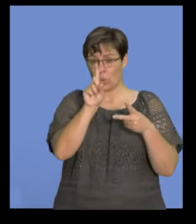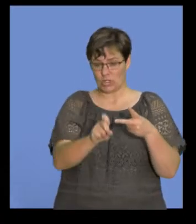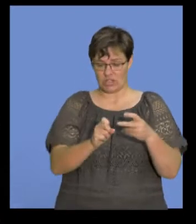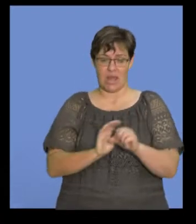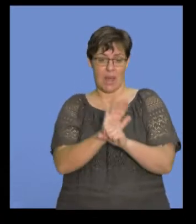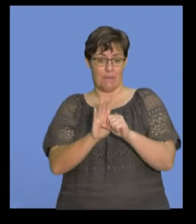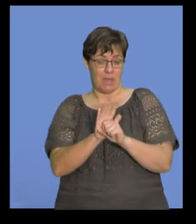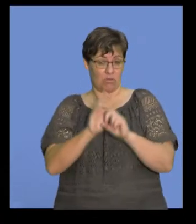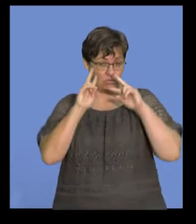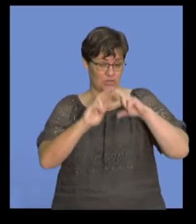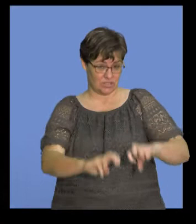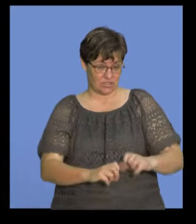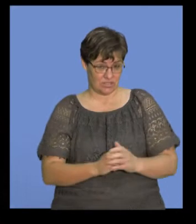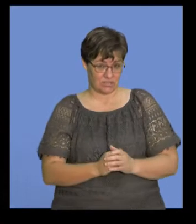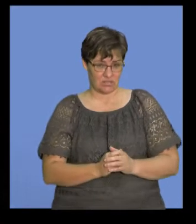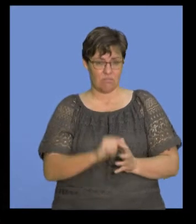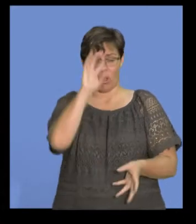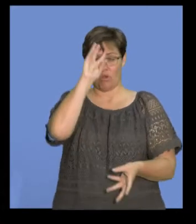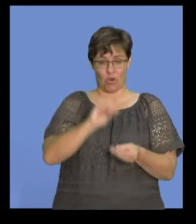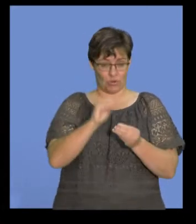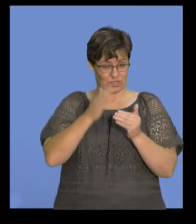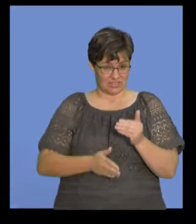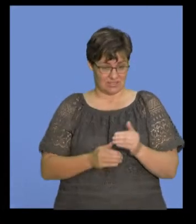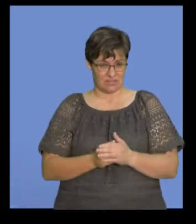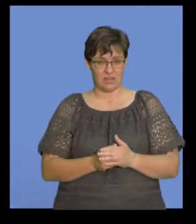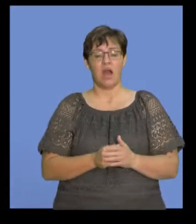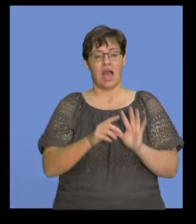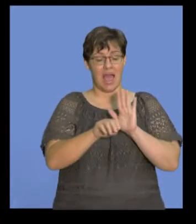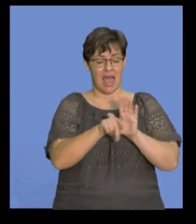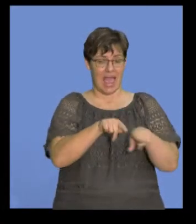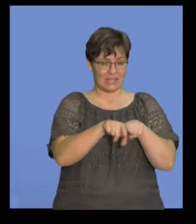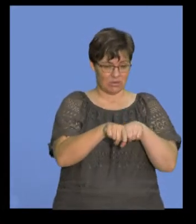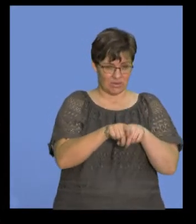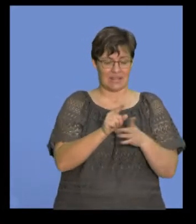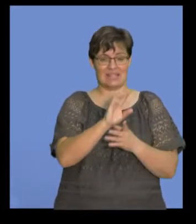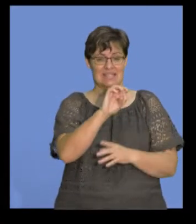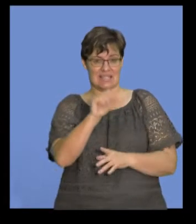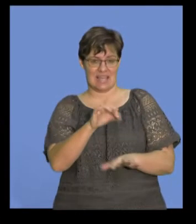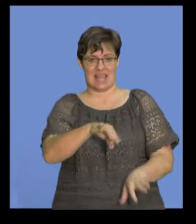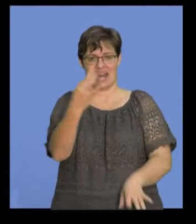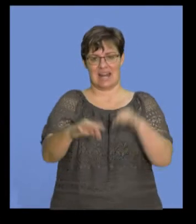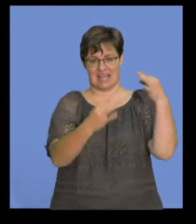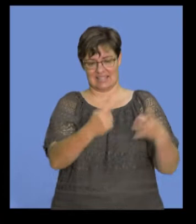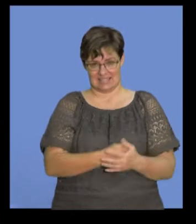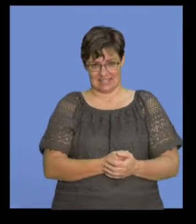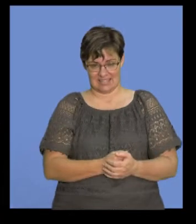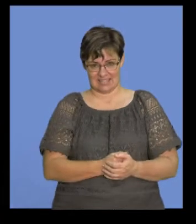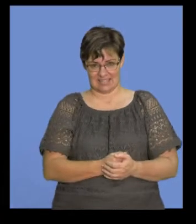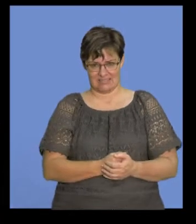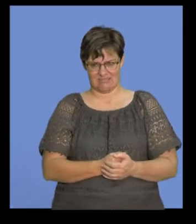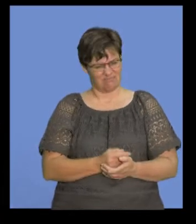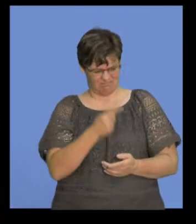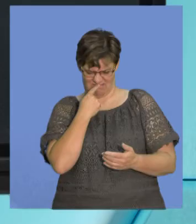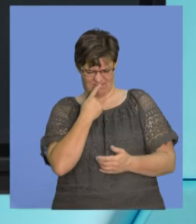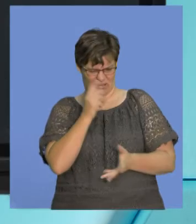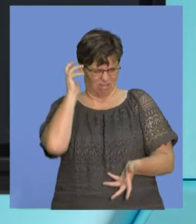background research, make a conclusion, conduct an experiment, and then analyze the data. Guys, these seem quite